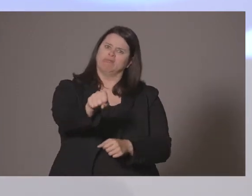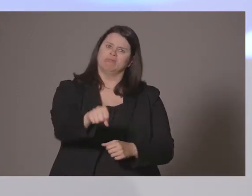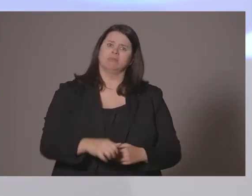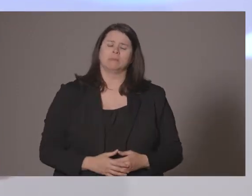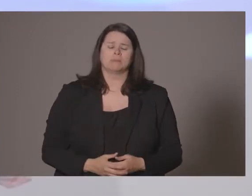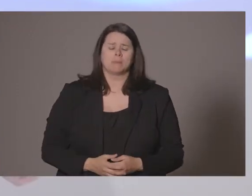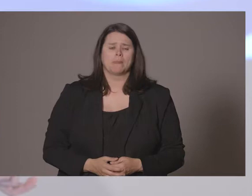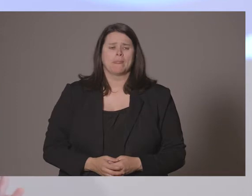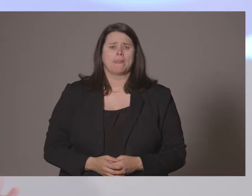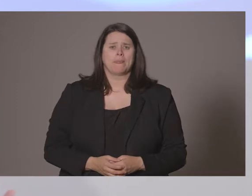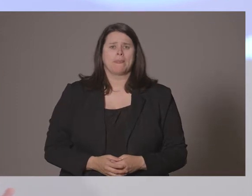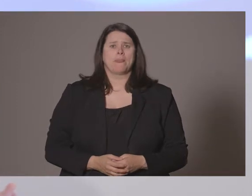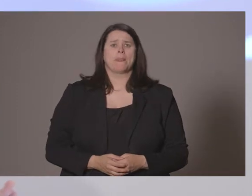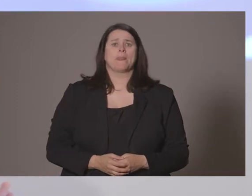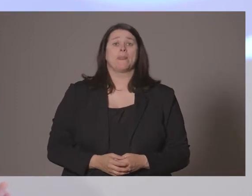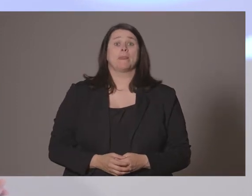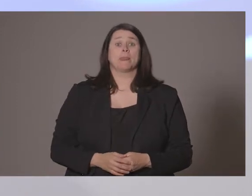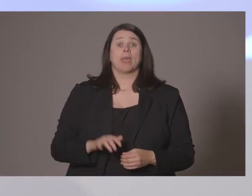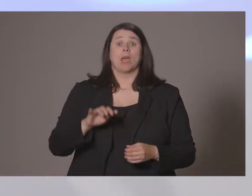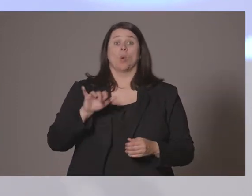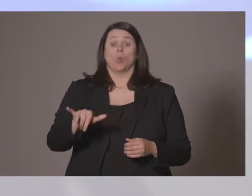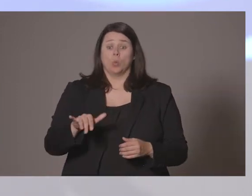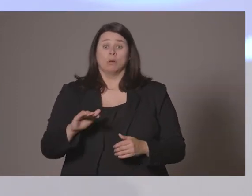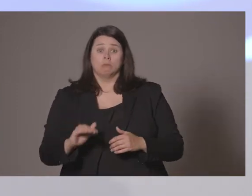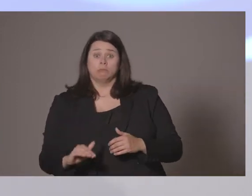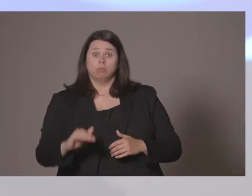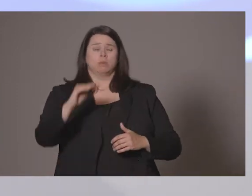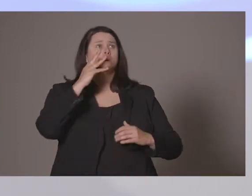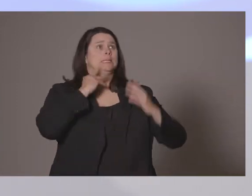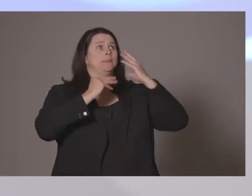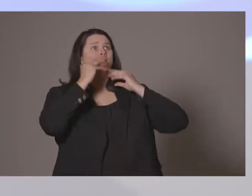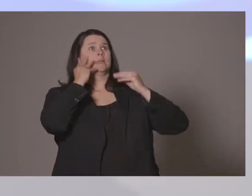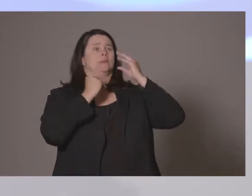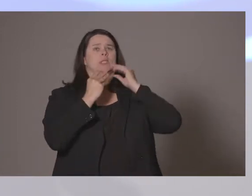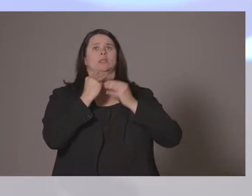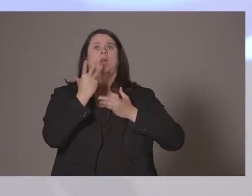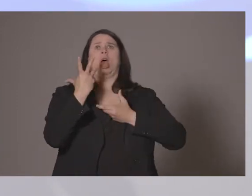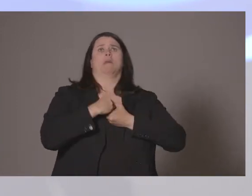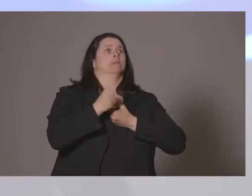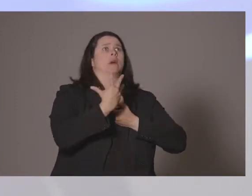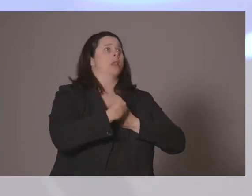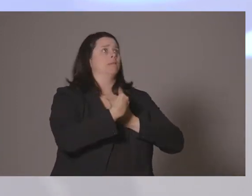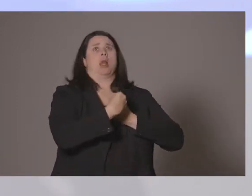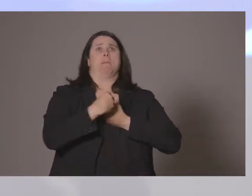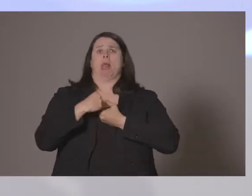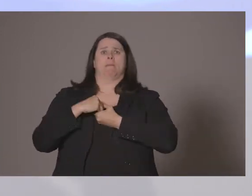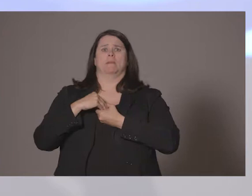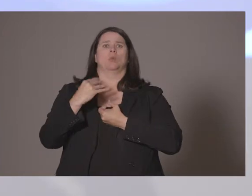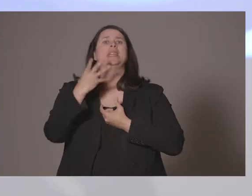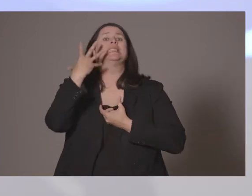And then we start internalizing these things, right?